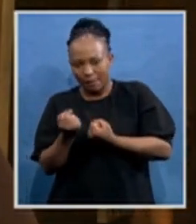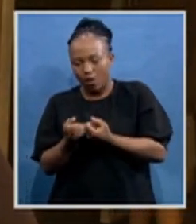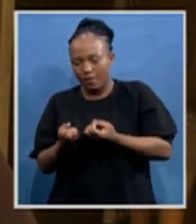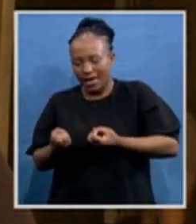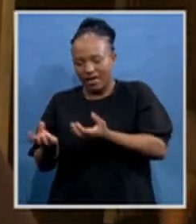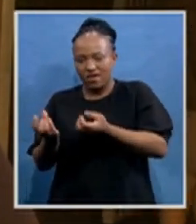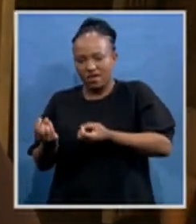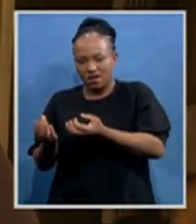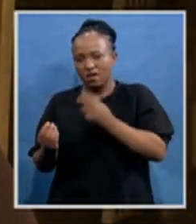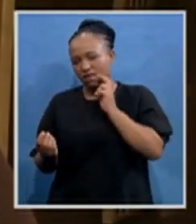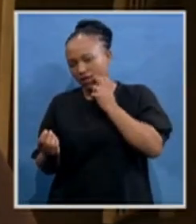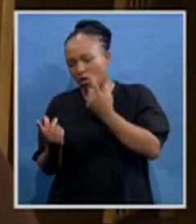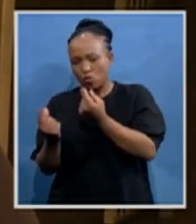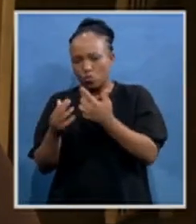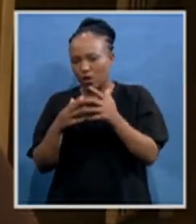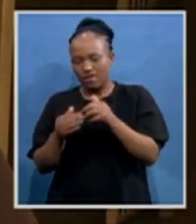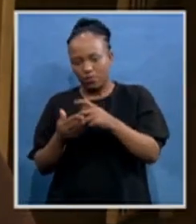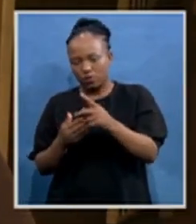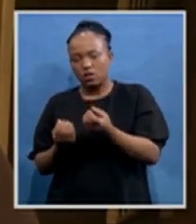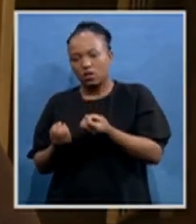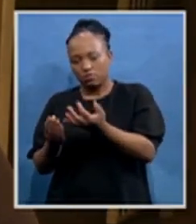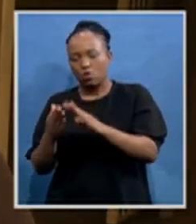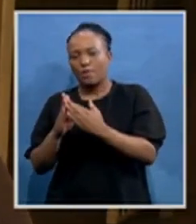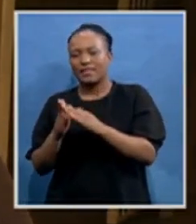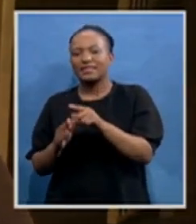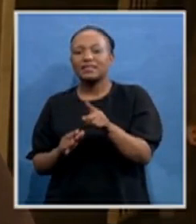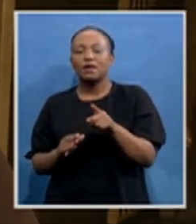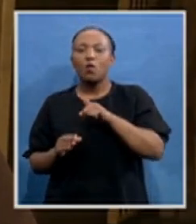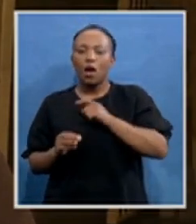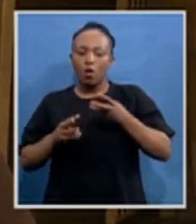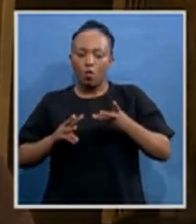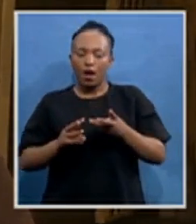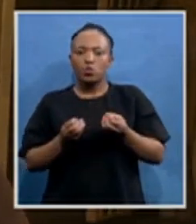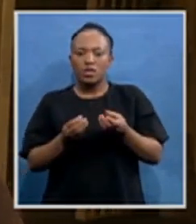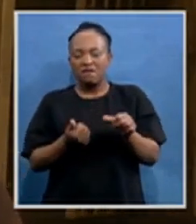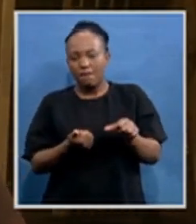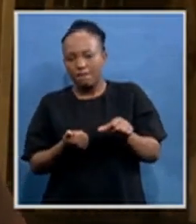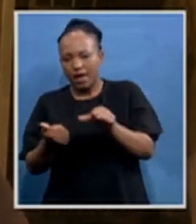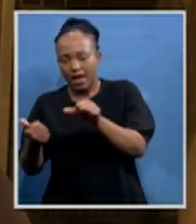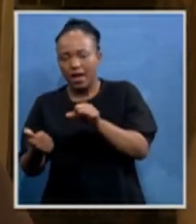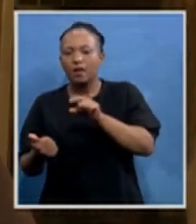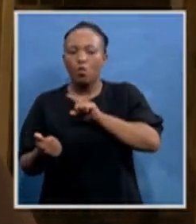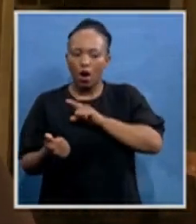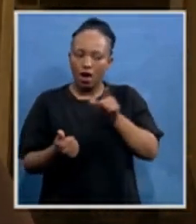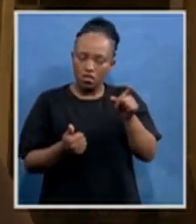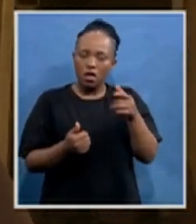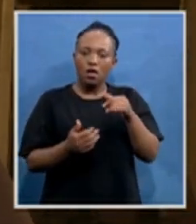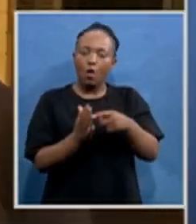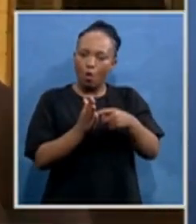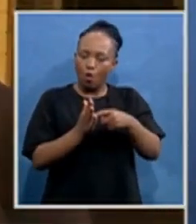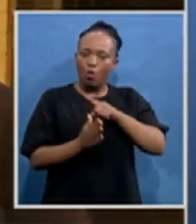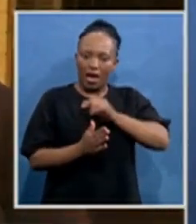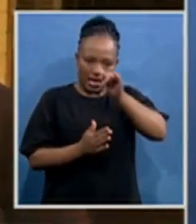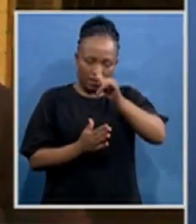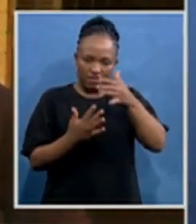told us that is their way of giving back in paying their debt to society in helping with projects like this. So how does it